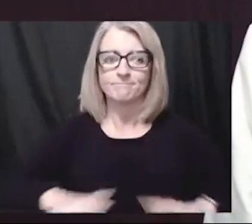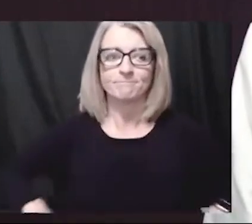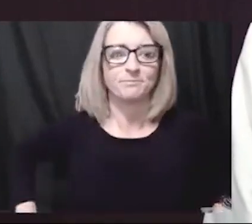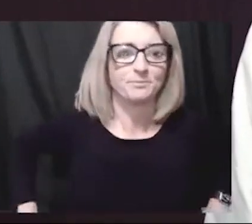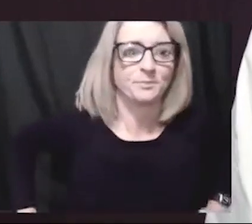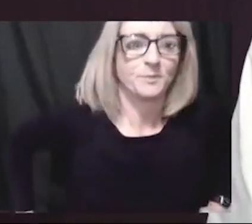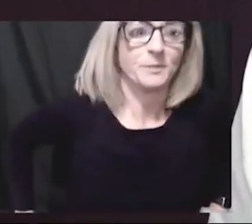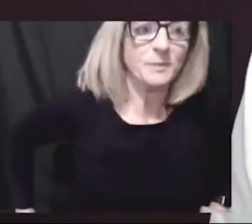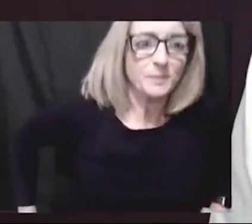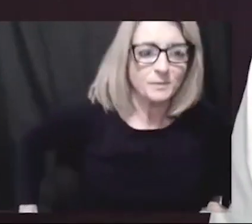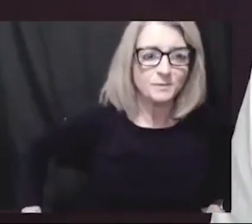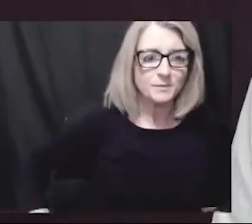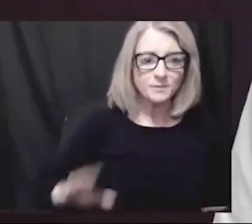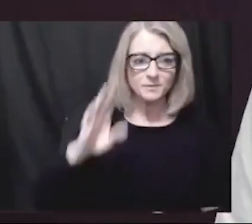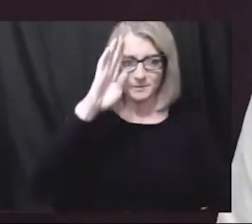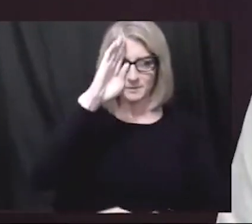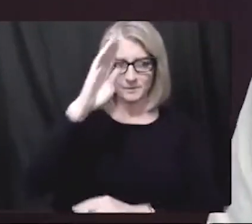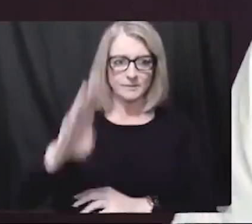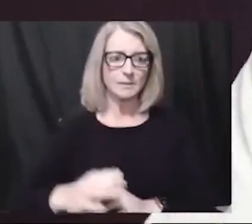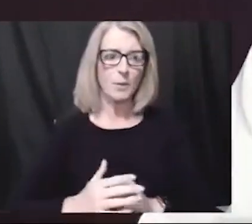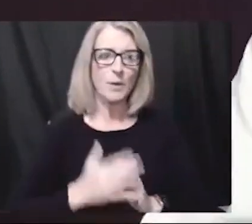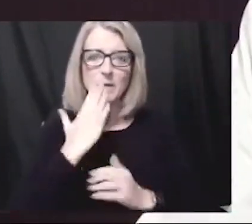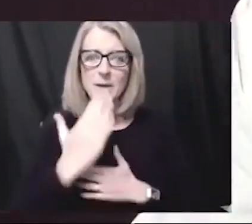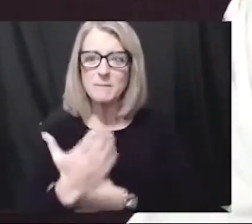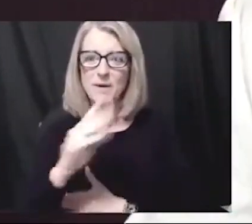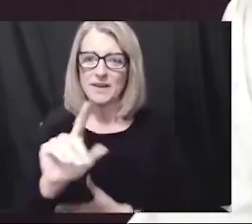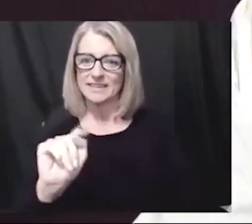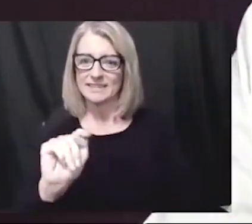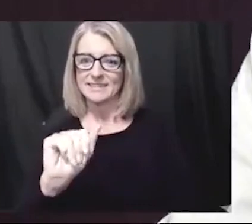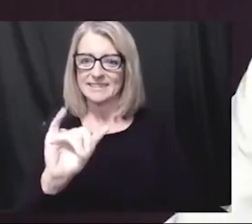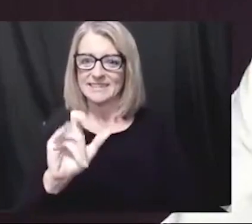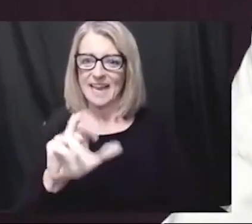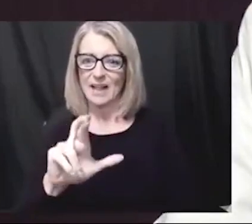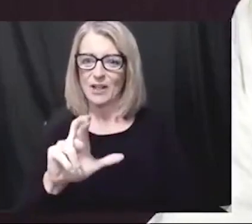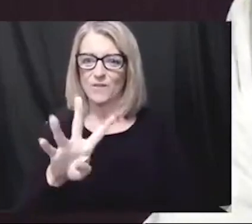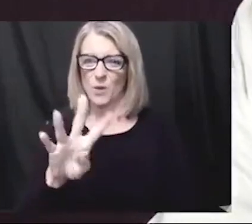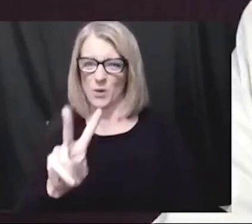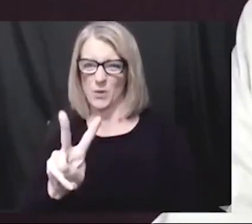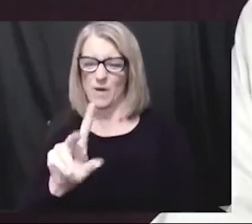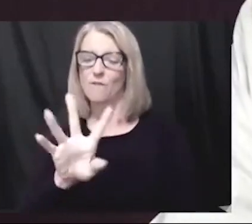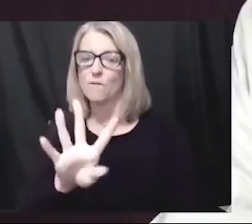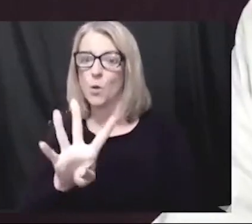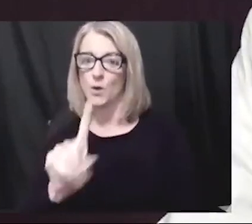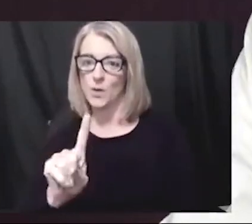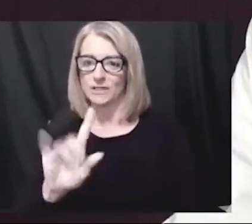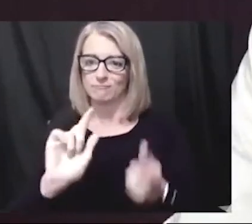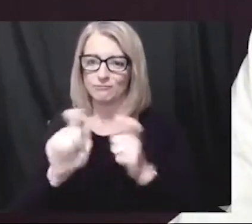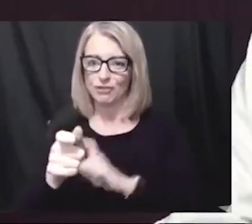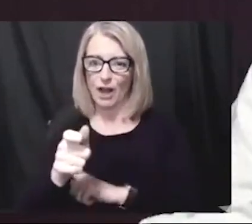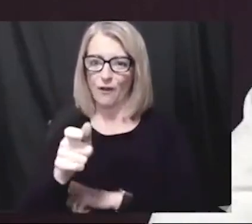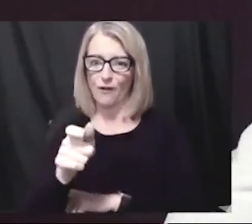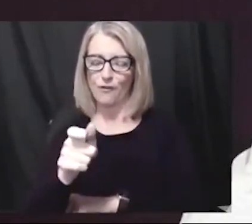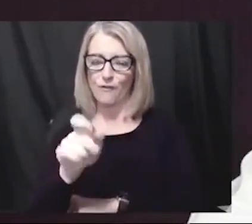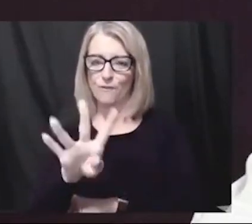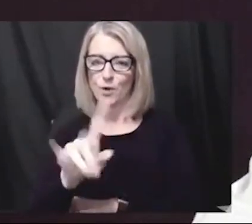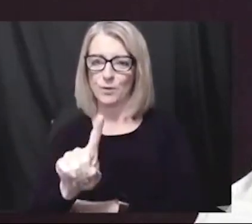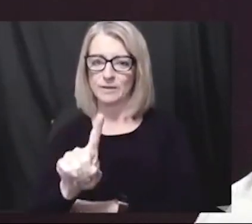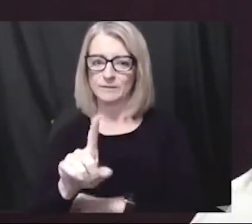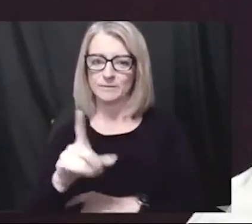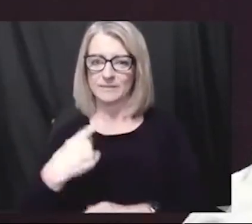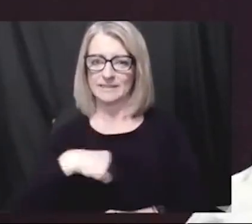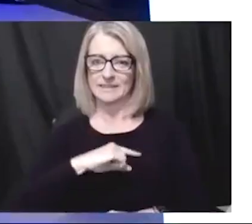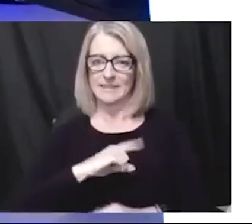Not hearing any. This is Taylor. Oh, Taylor, you're there. Awesome. Taylor, we talking Chiefs football? What are we talking? Hang on, you got to give me